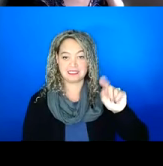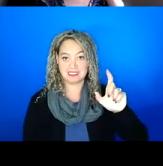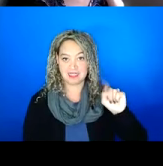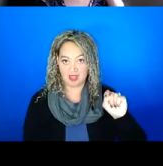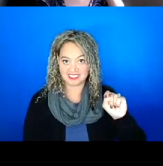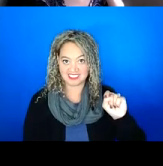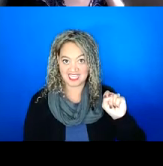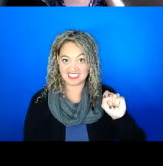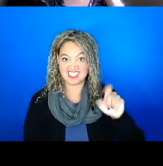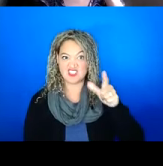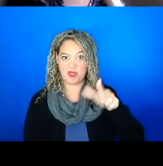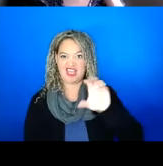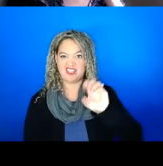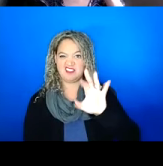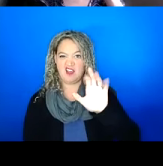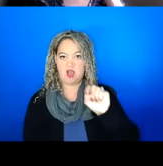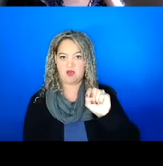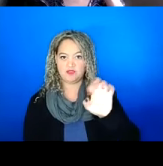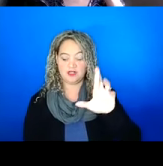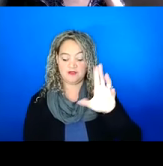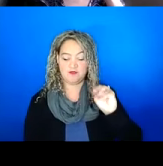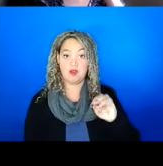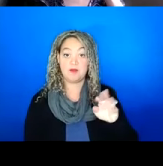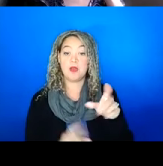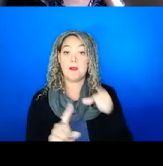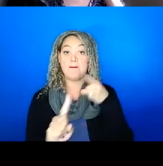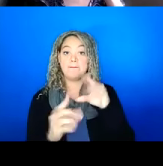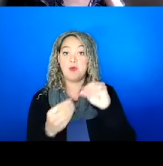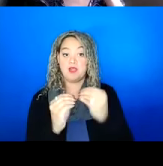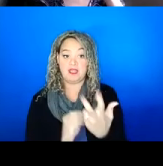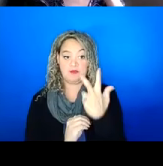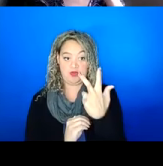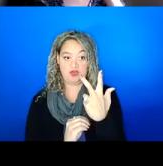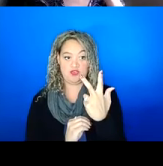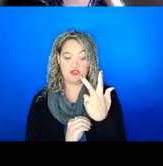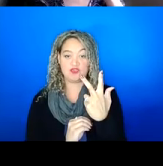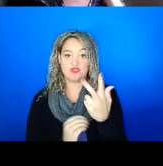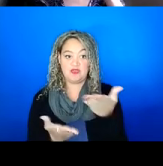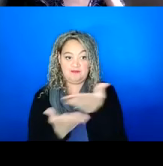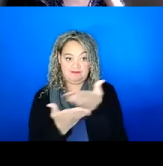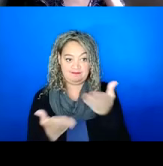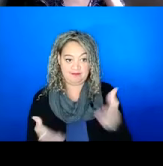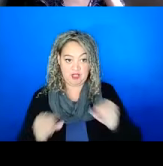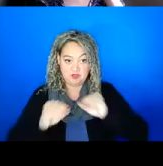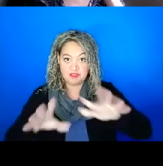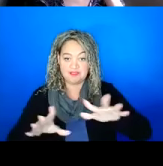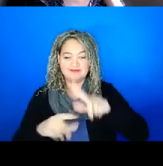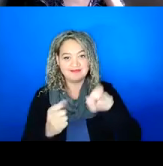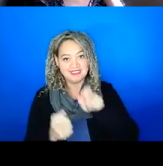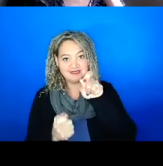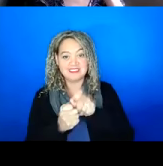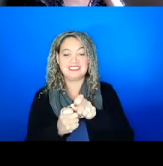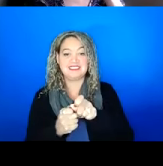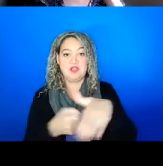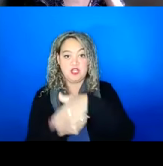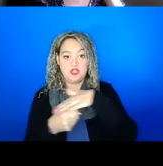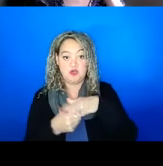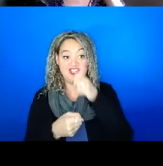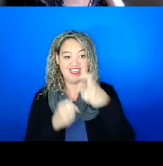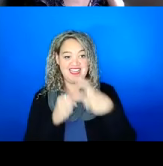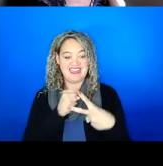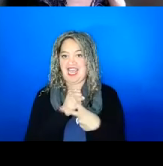case, object form. Point 3, properties are distributed in distinct locations, not stored in